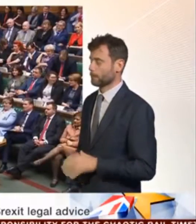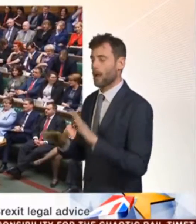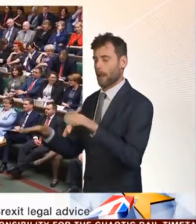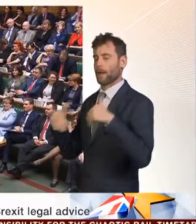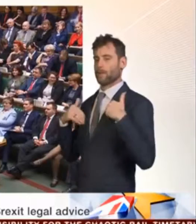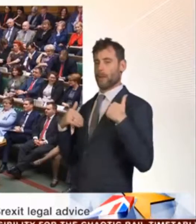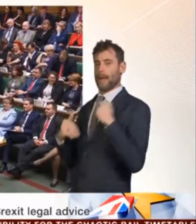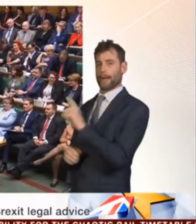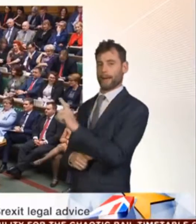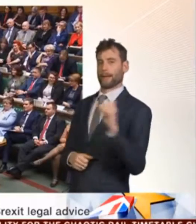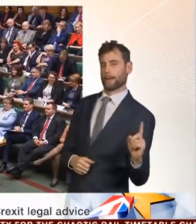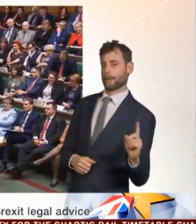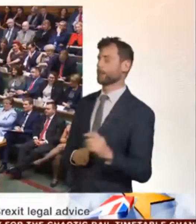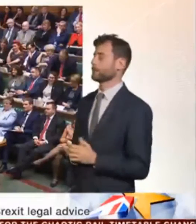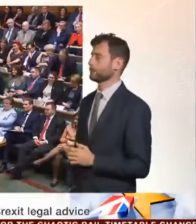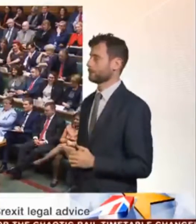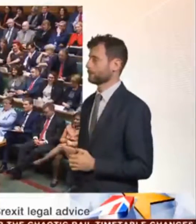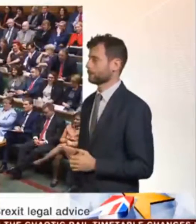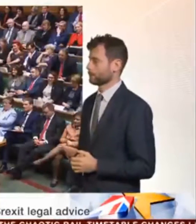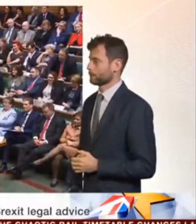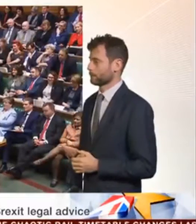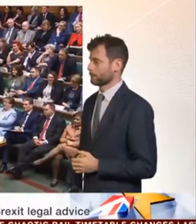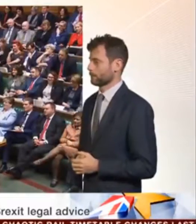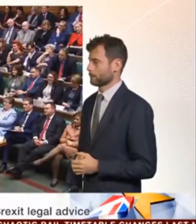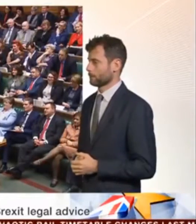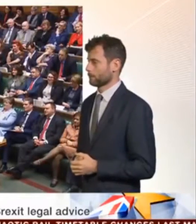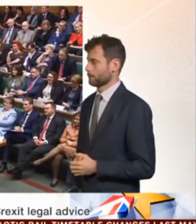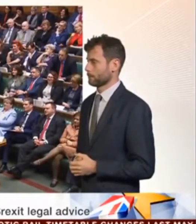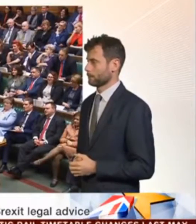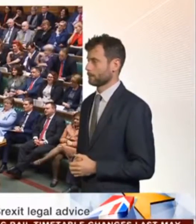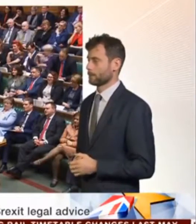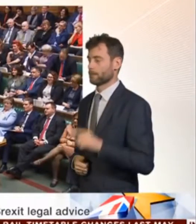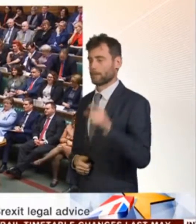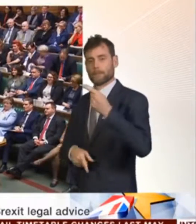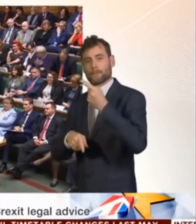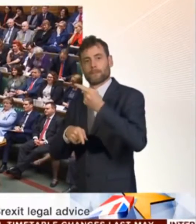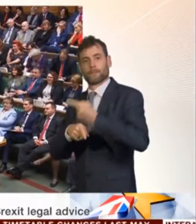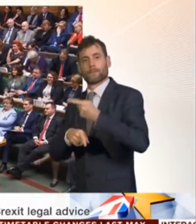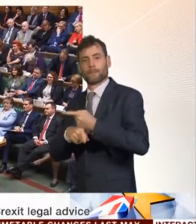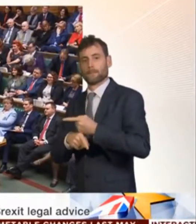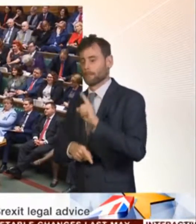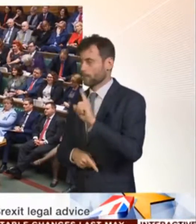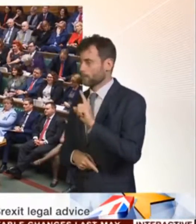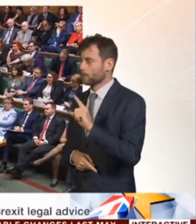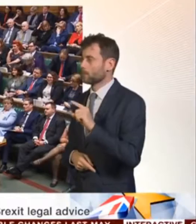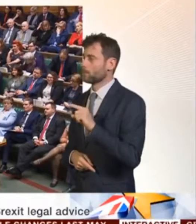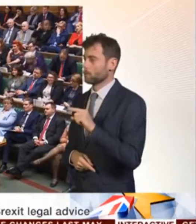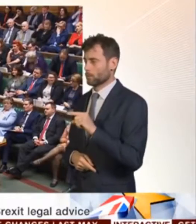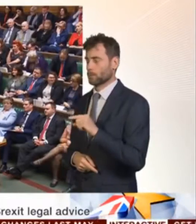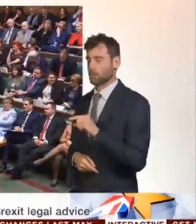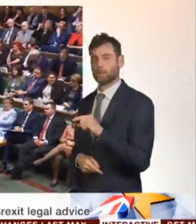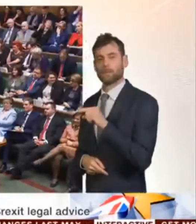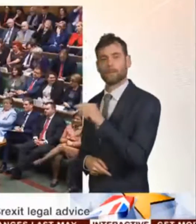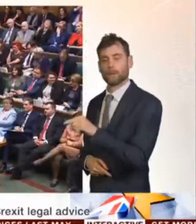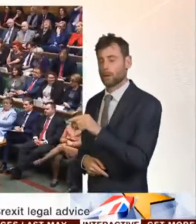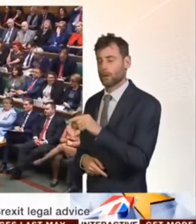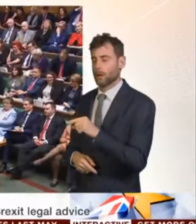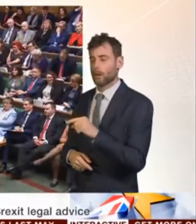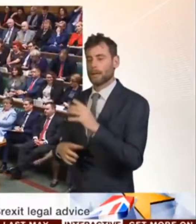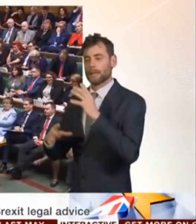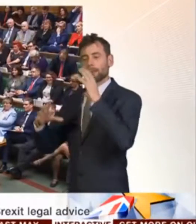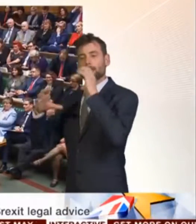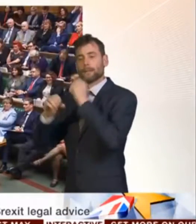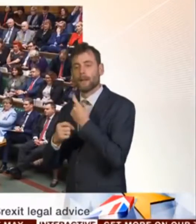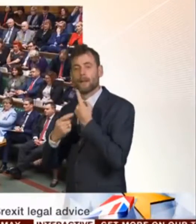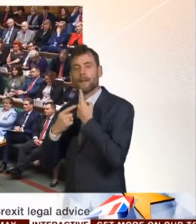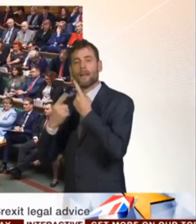I thank the leader for giving way. The leader has been commenting on the use of the humble address mechanism to compel the disclosure of information. We were told by